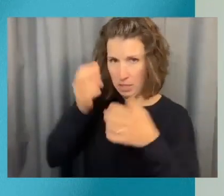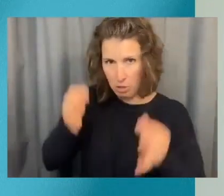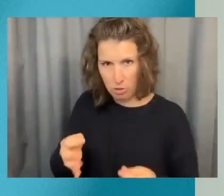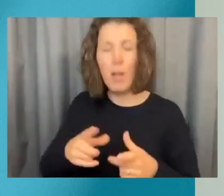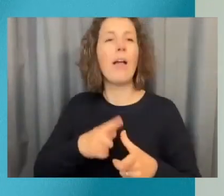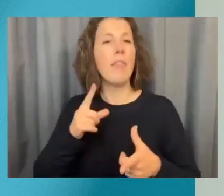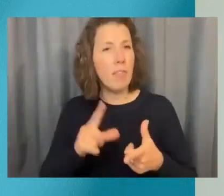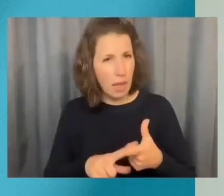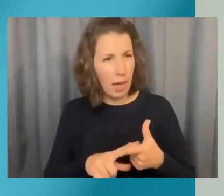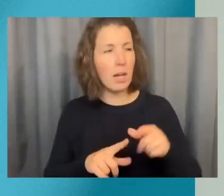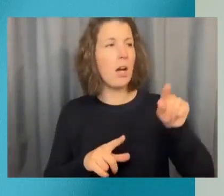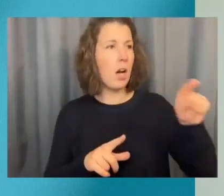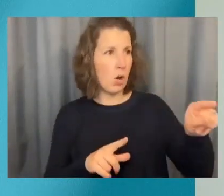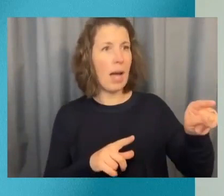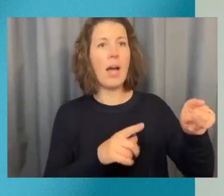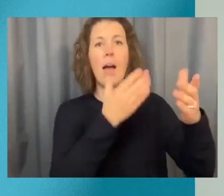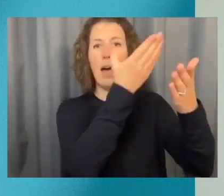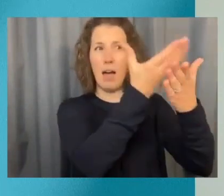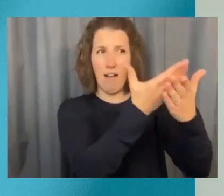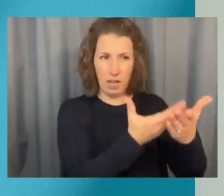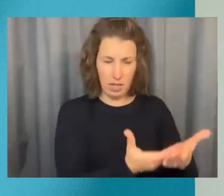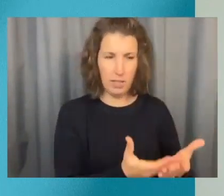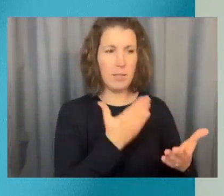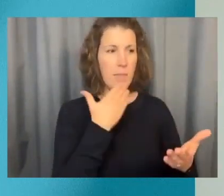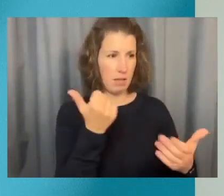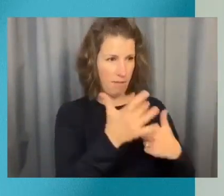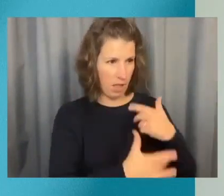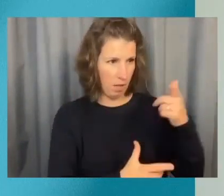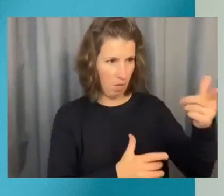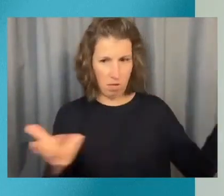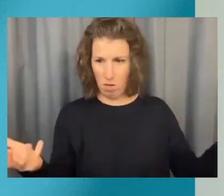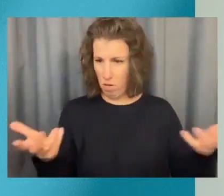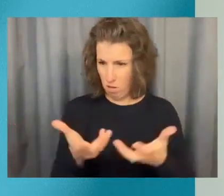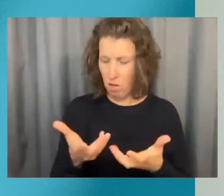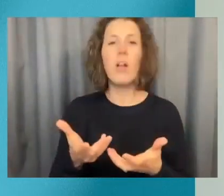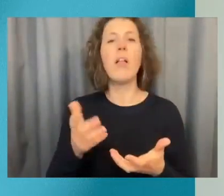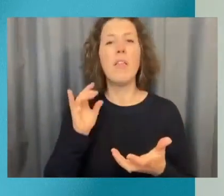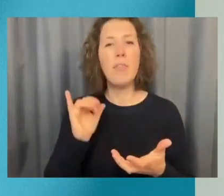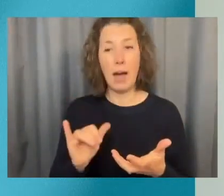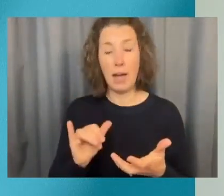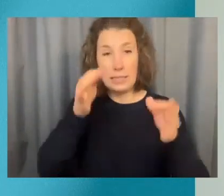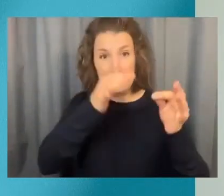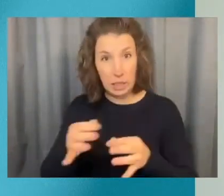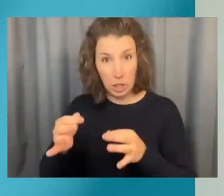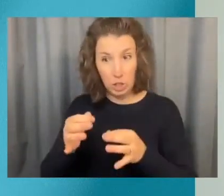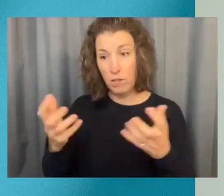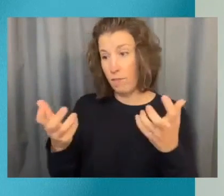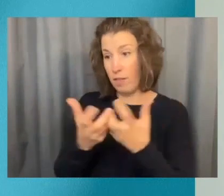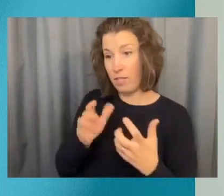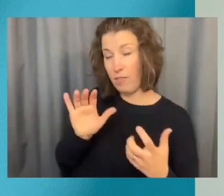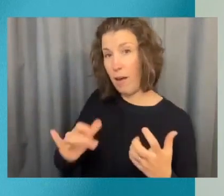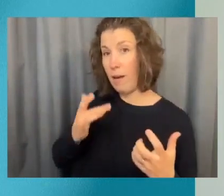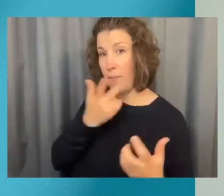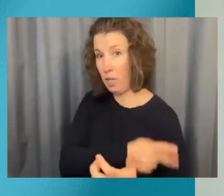to use the best available evidence to arrive at decisions that center around the patient's preferences, like